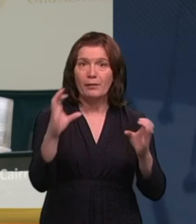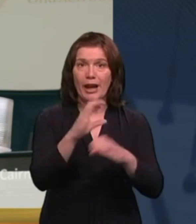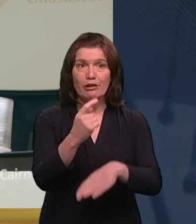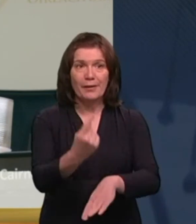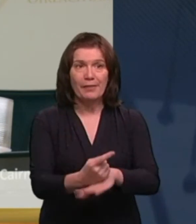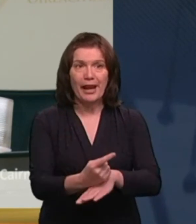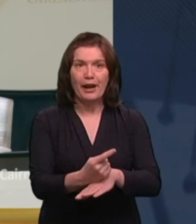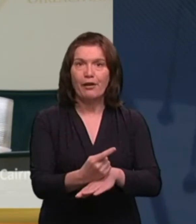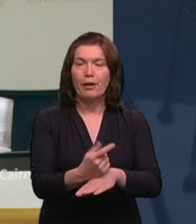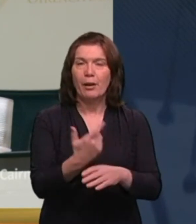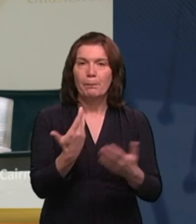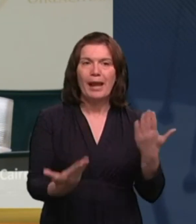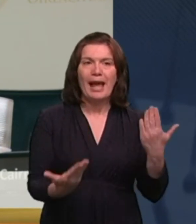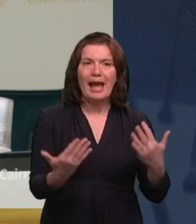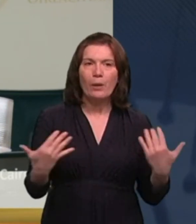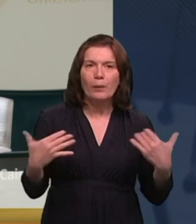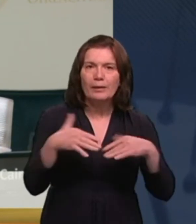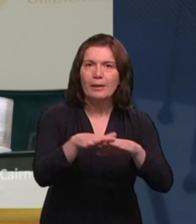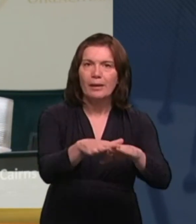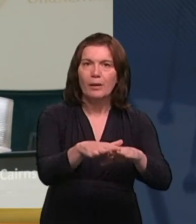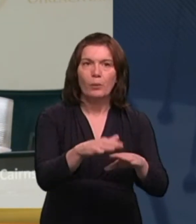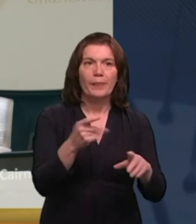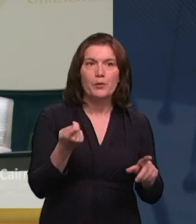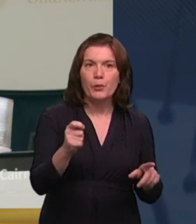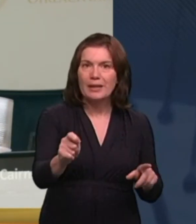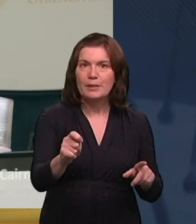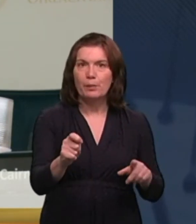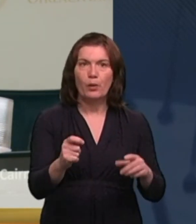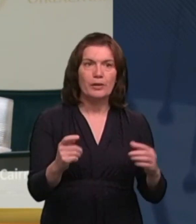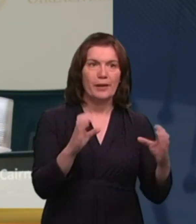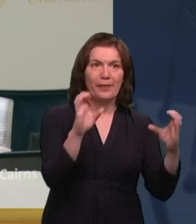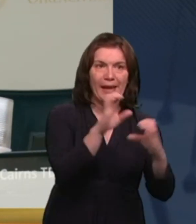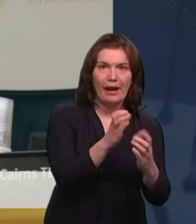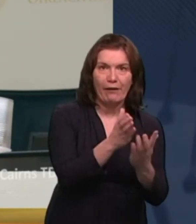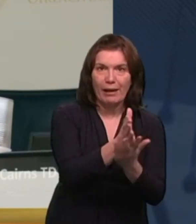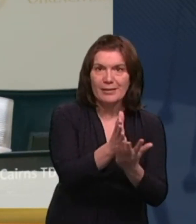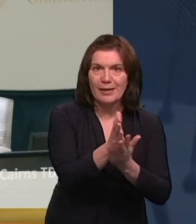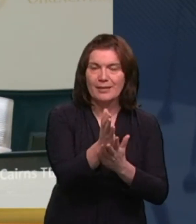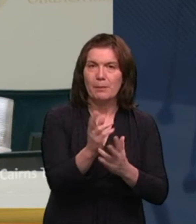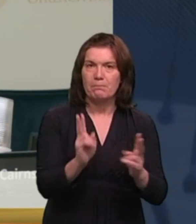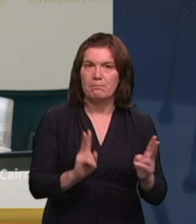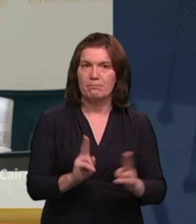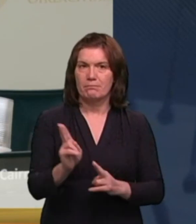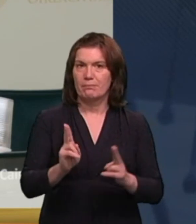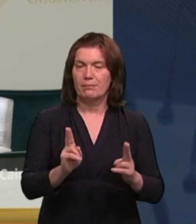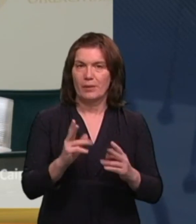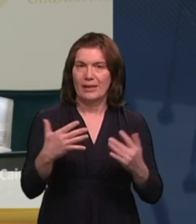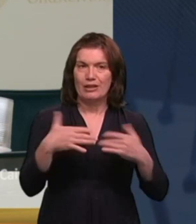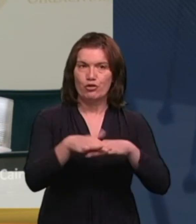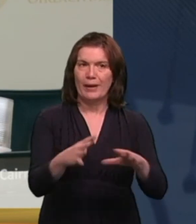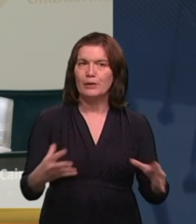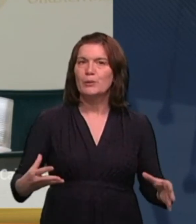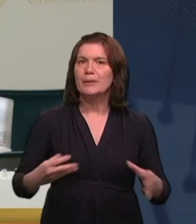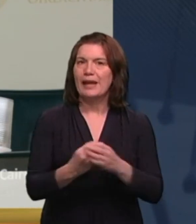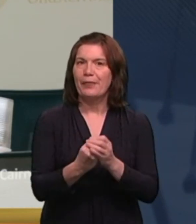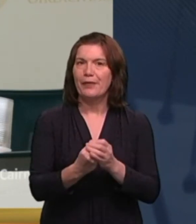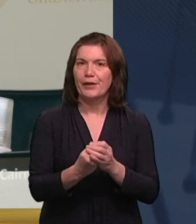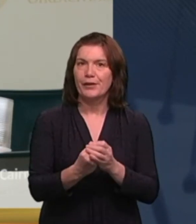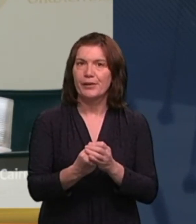the integration of that is not happening. And we know that with CDNTs in general, they are a failure at present. Not one fully staffed